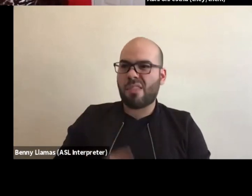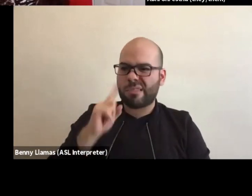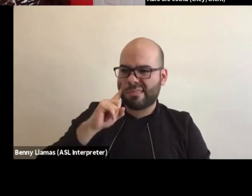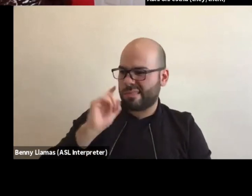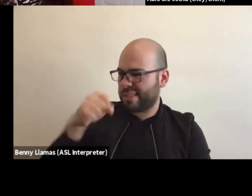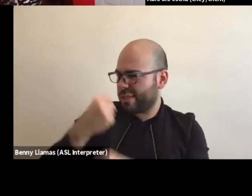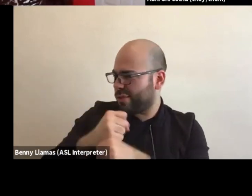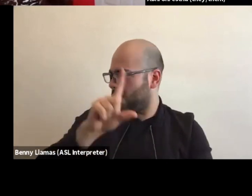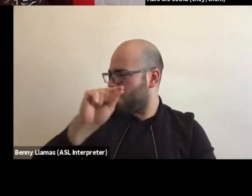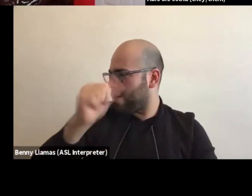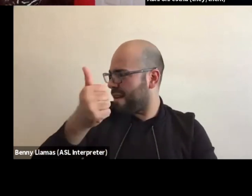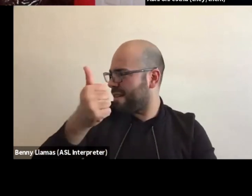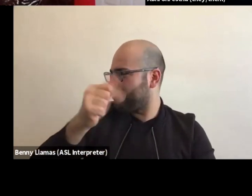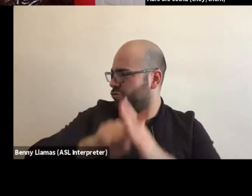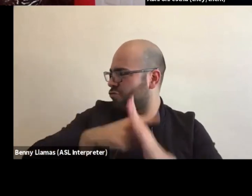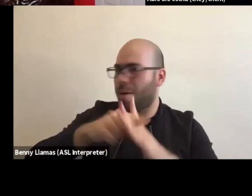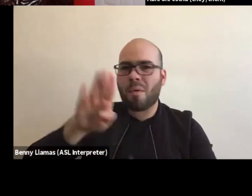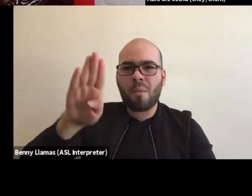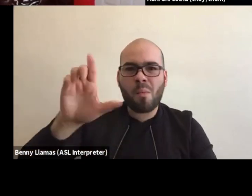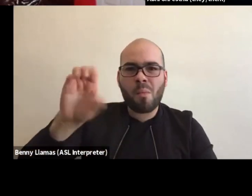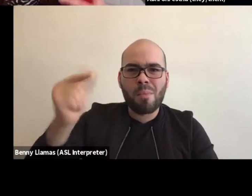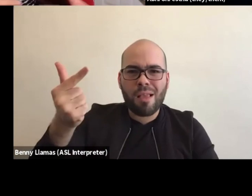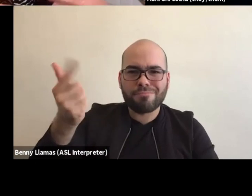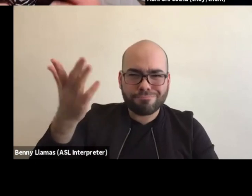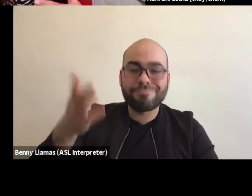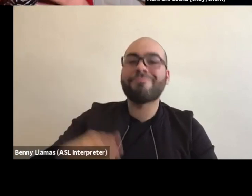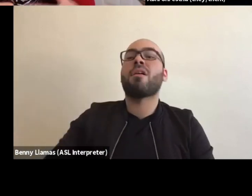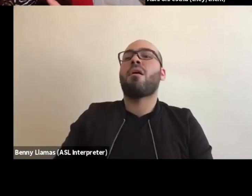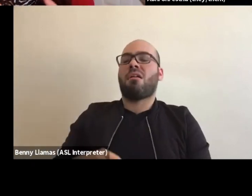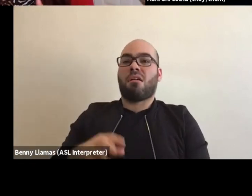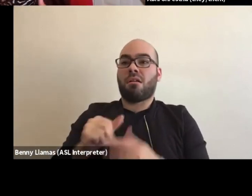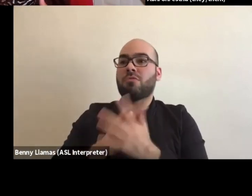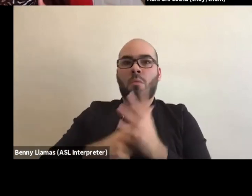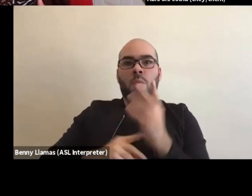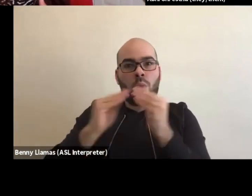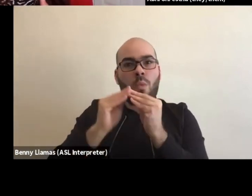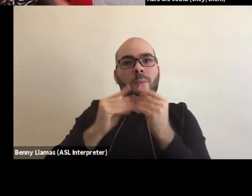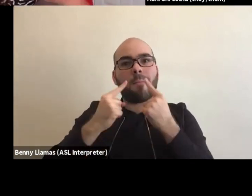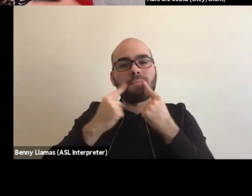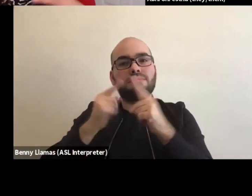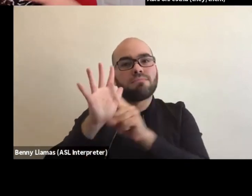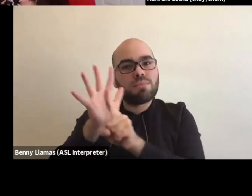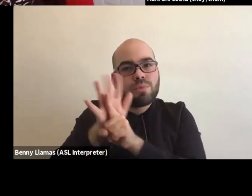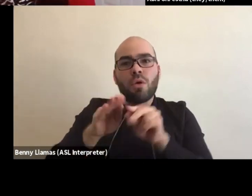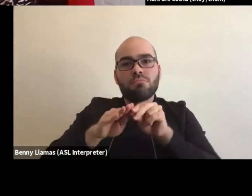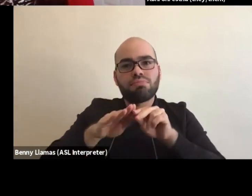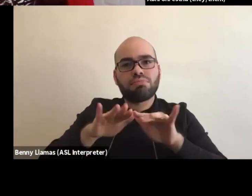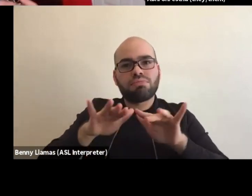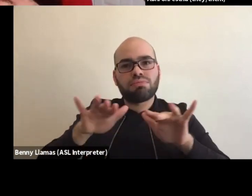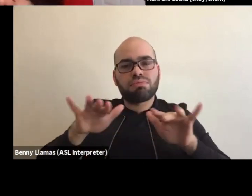2010, I think I began it. And things started just to fall into place eventually. I had like a nervous breakdown at one